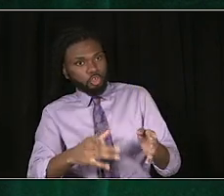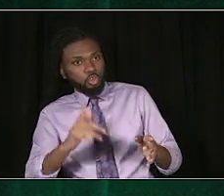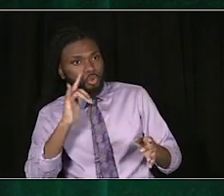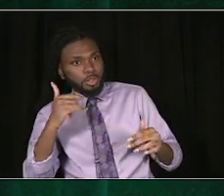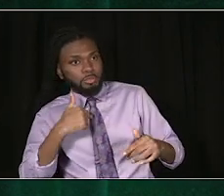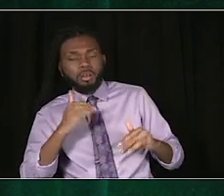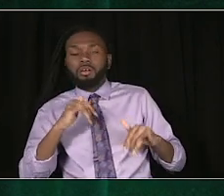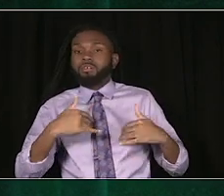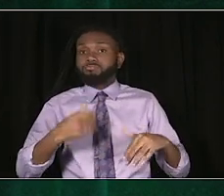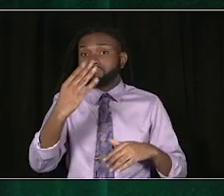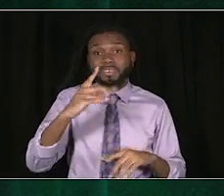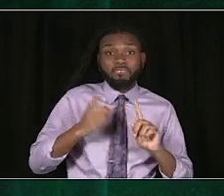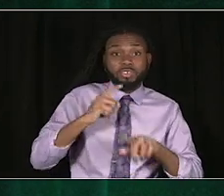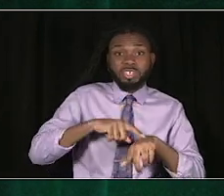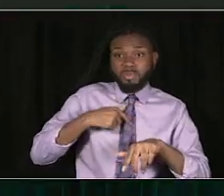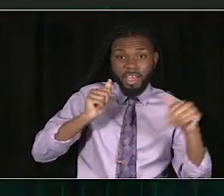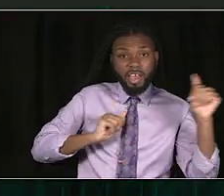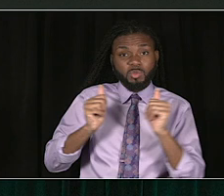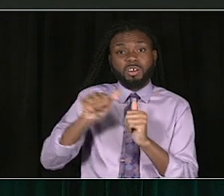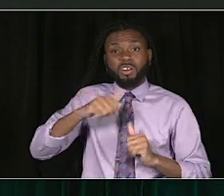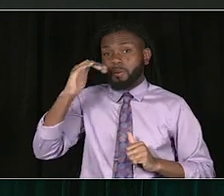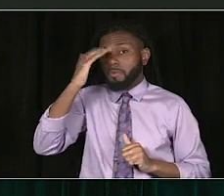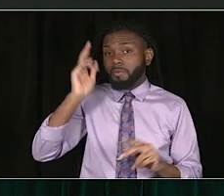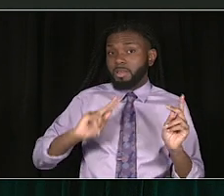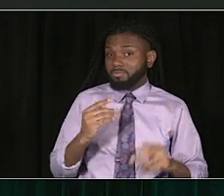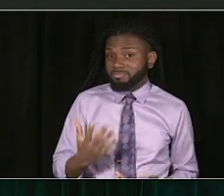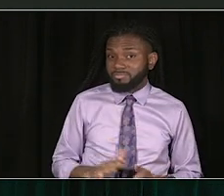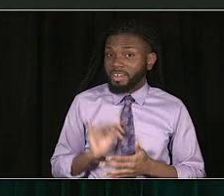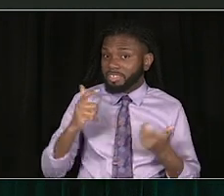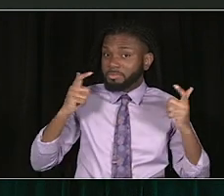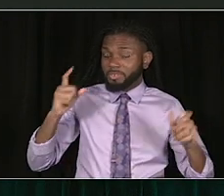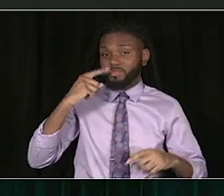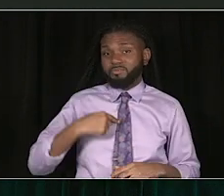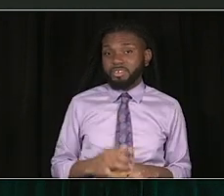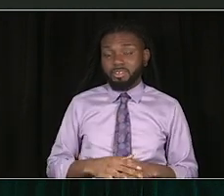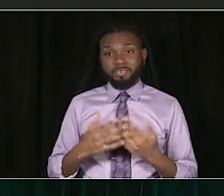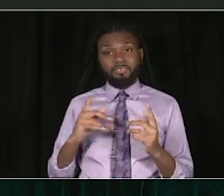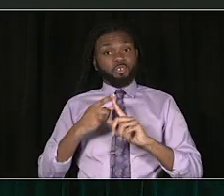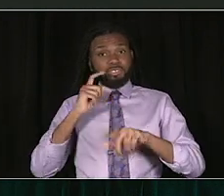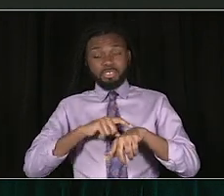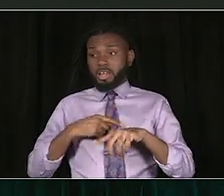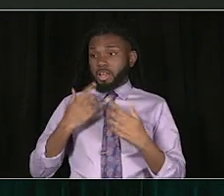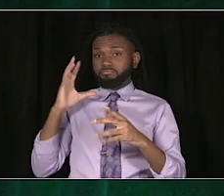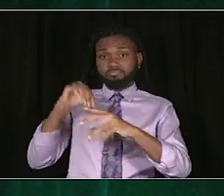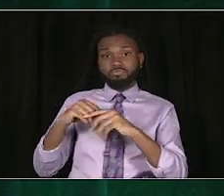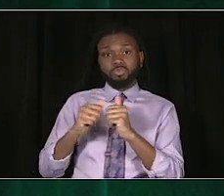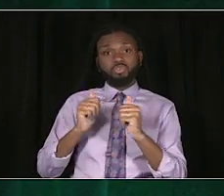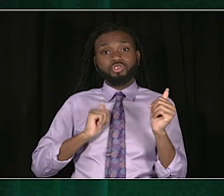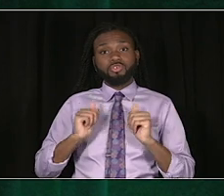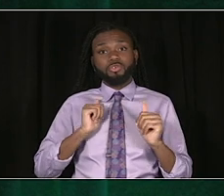I've ever acted with other Black people. You know what I mean? Mm-hmm. In a show. I mean, that's big for me. You know, it's the first time I've ever been on a show